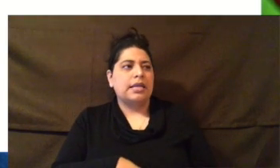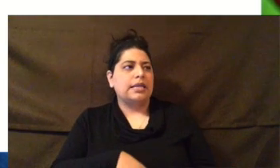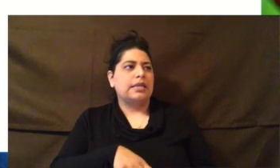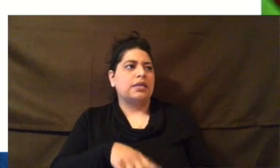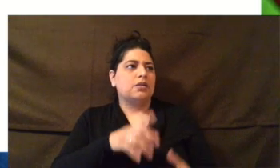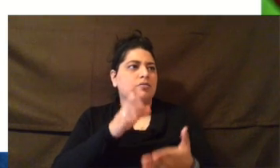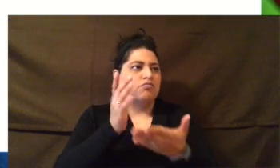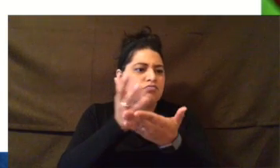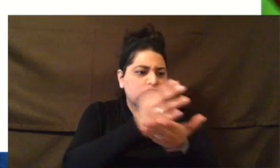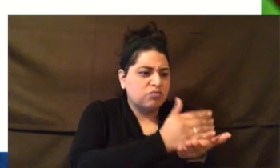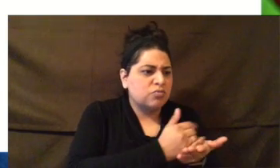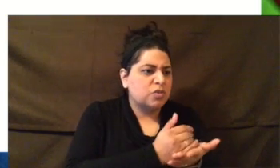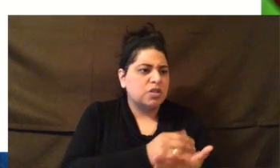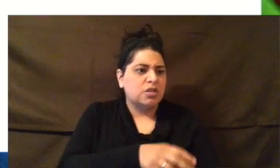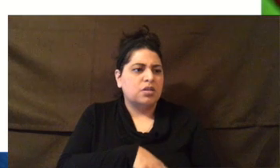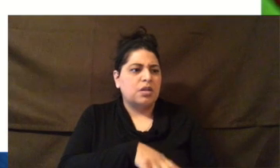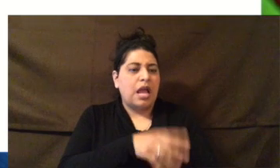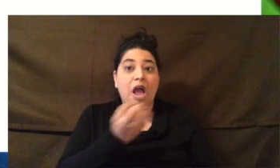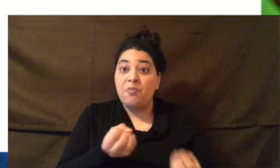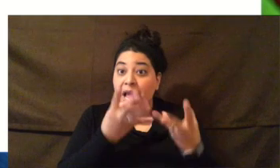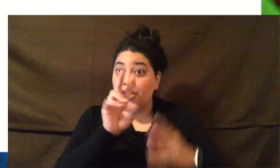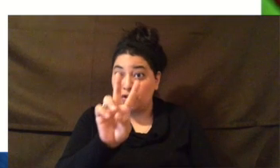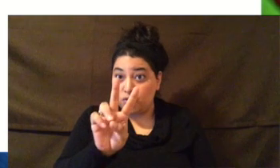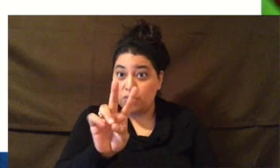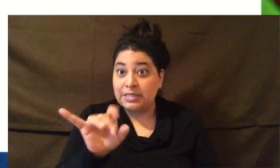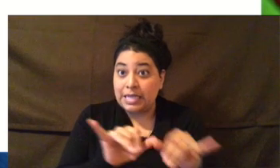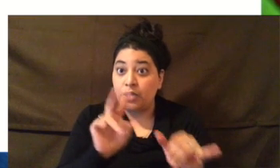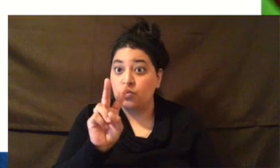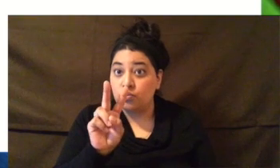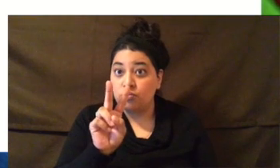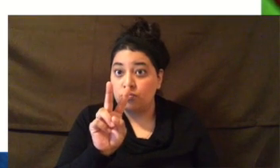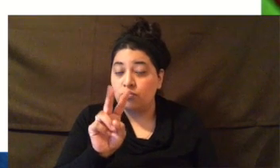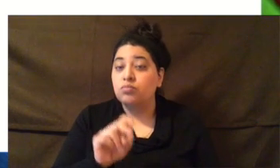up how many 2's there are.